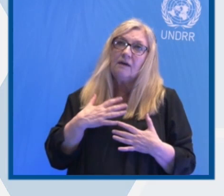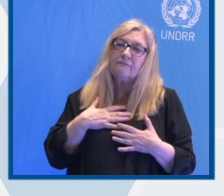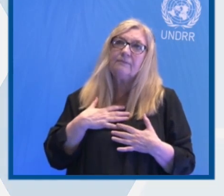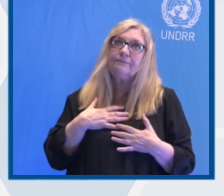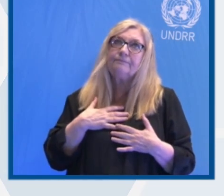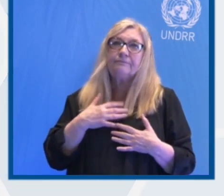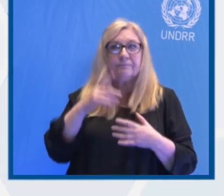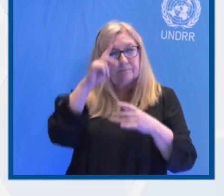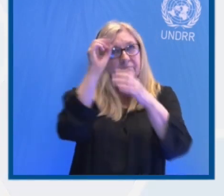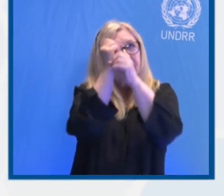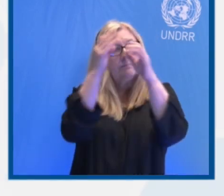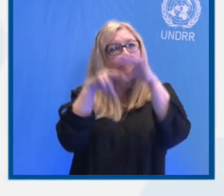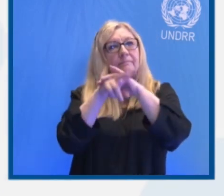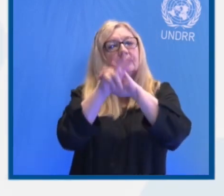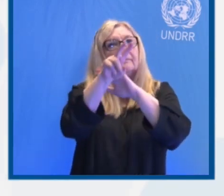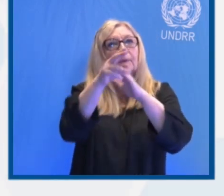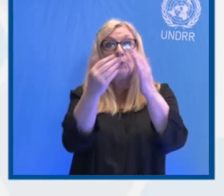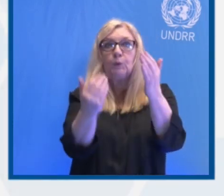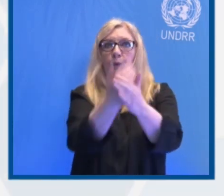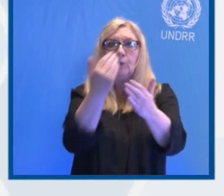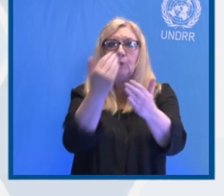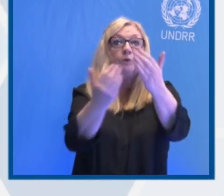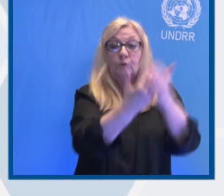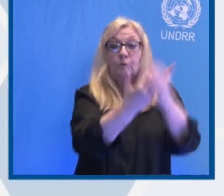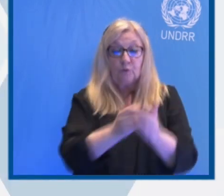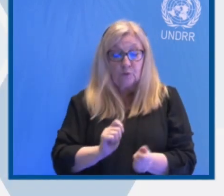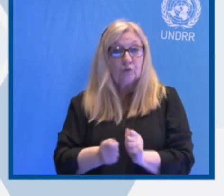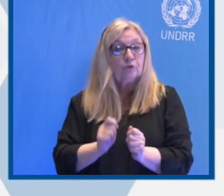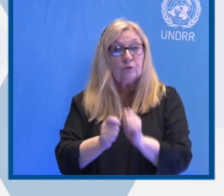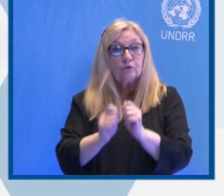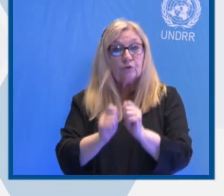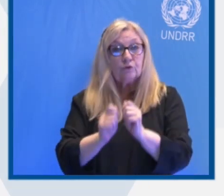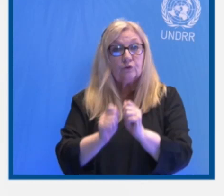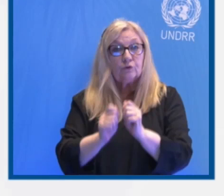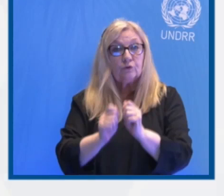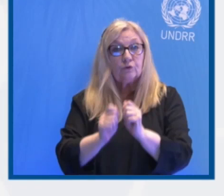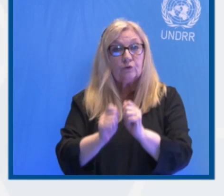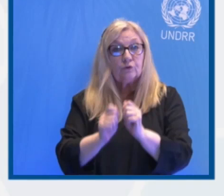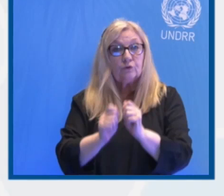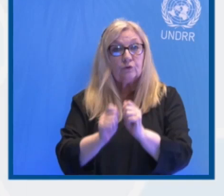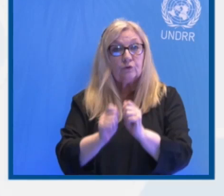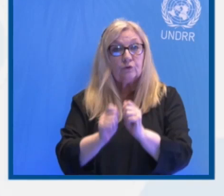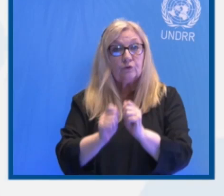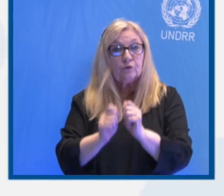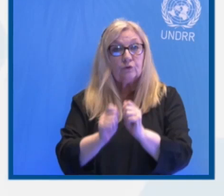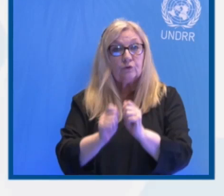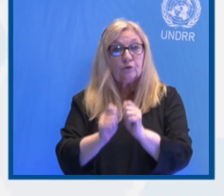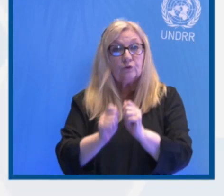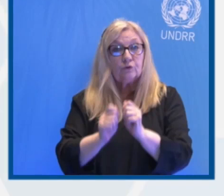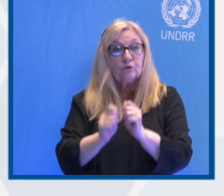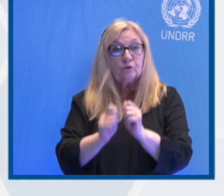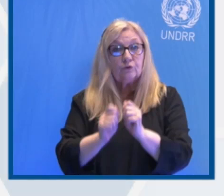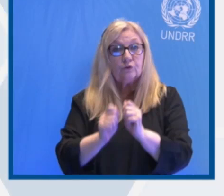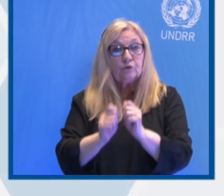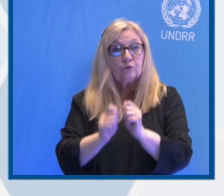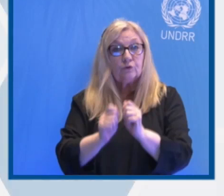new reality, we need to prioritize, and that brings to bear the whole notion of better